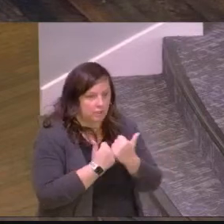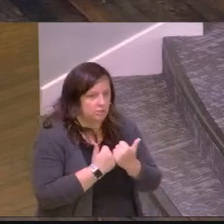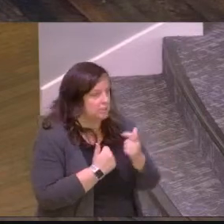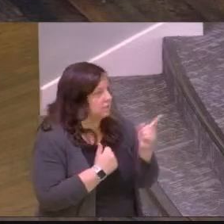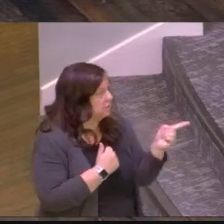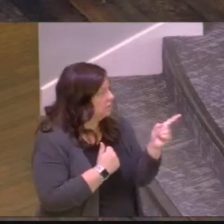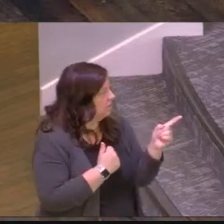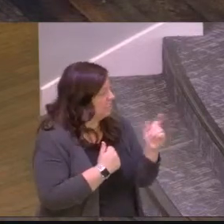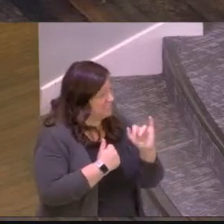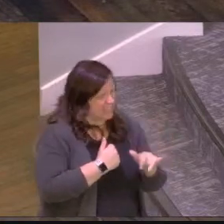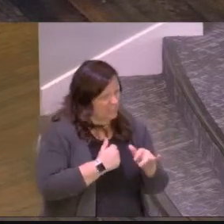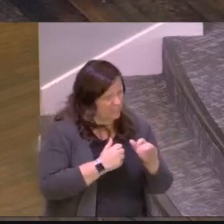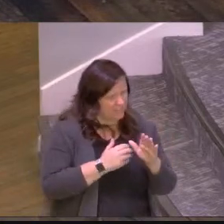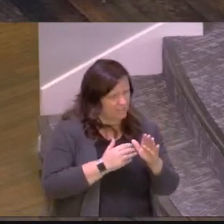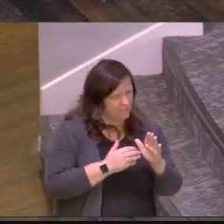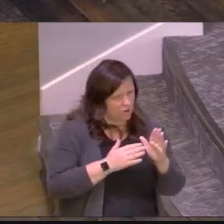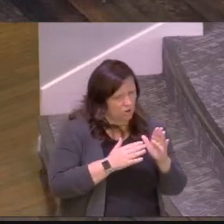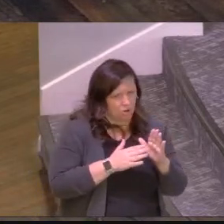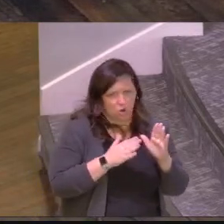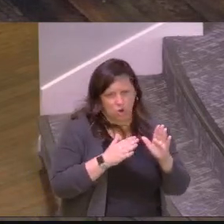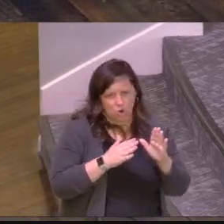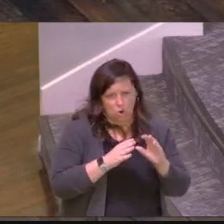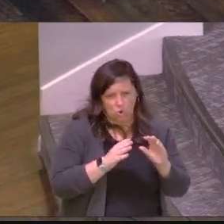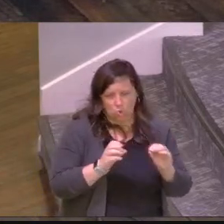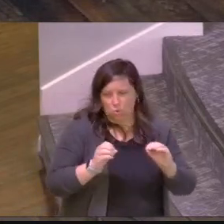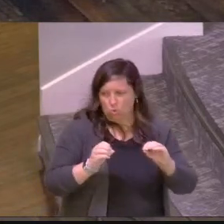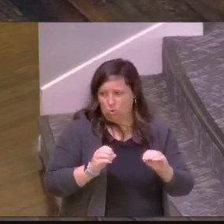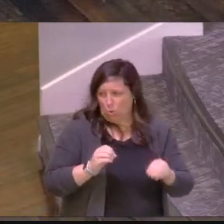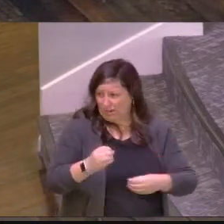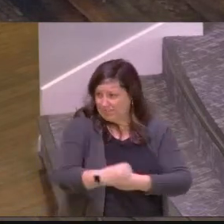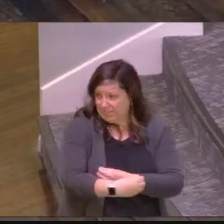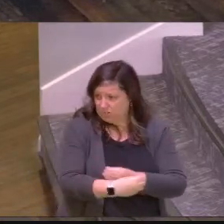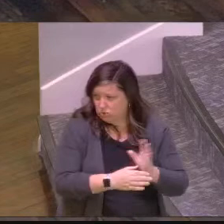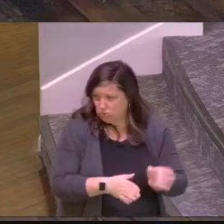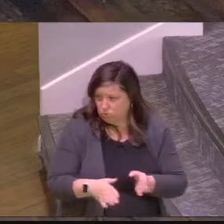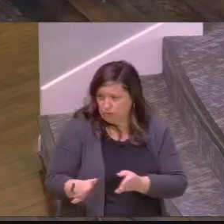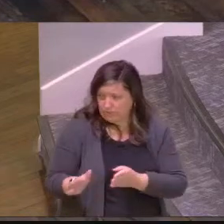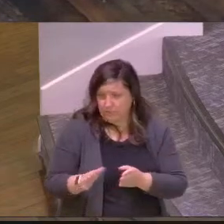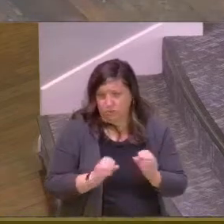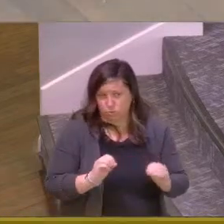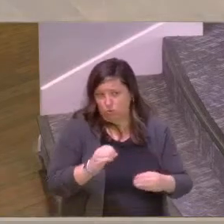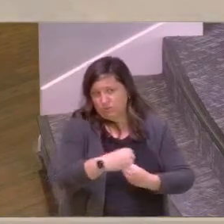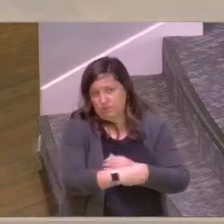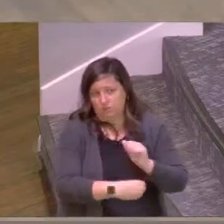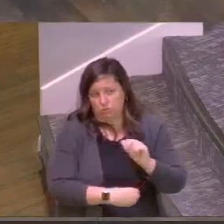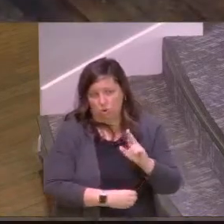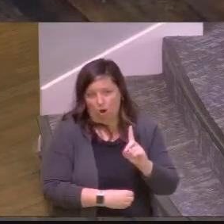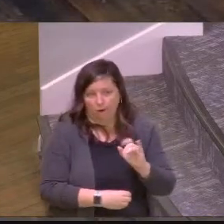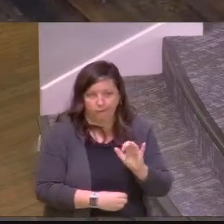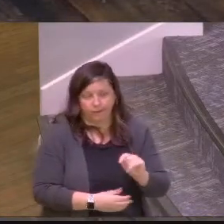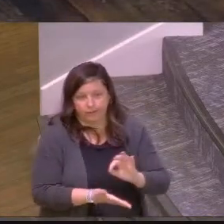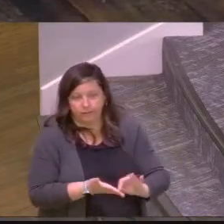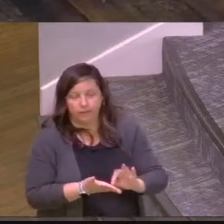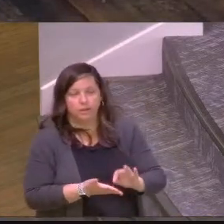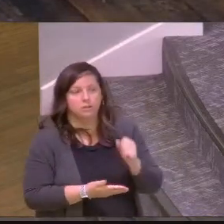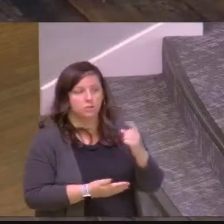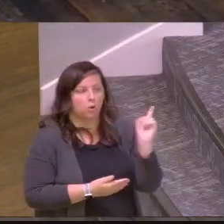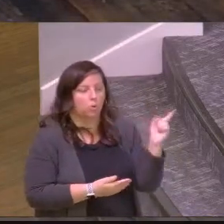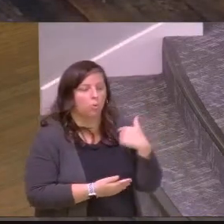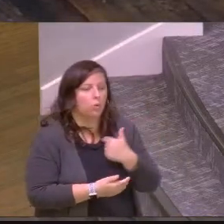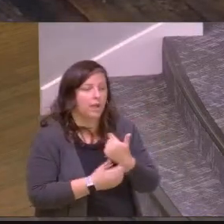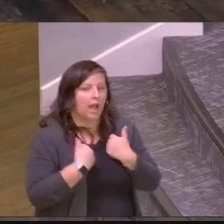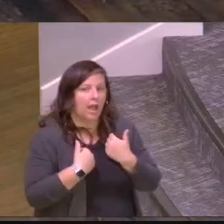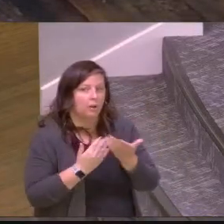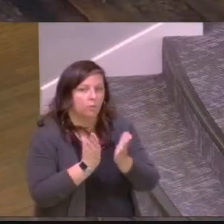the organizational audit? Is that the same thing that you, okay. So there was a request at one of our